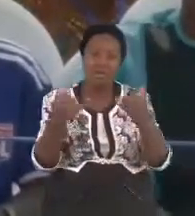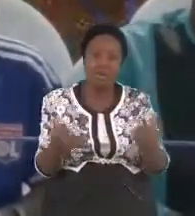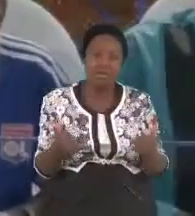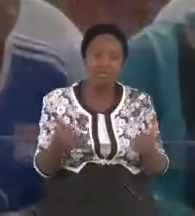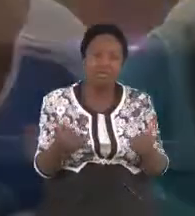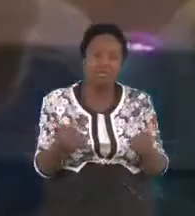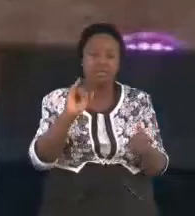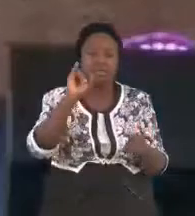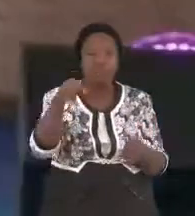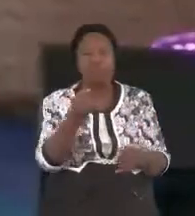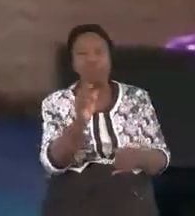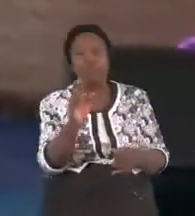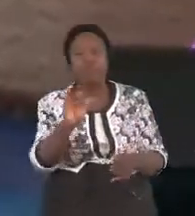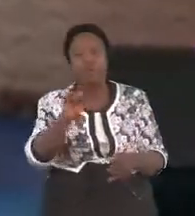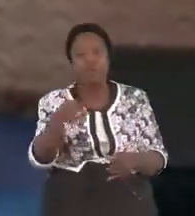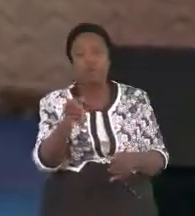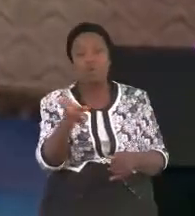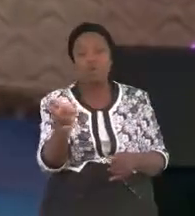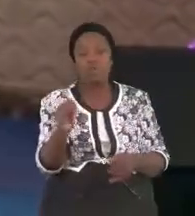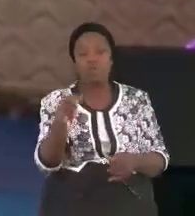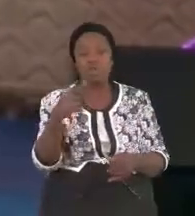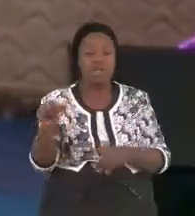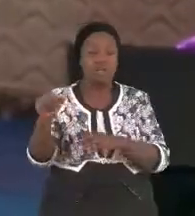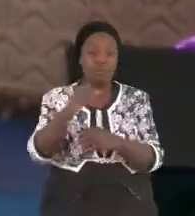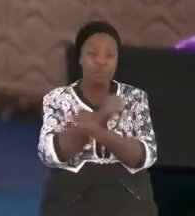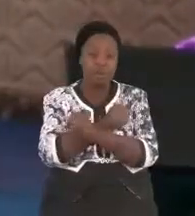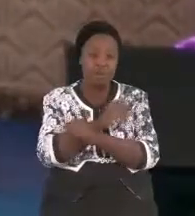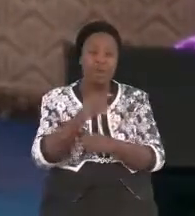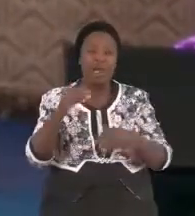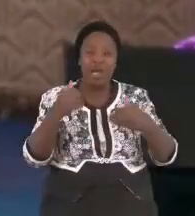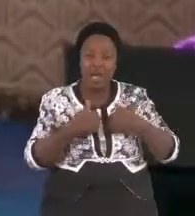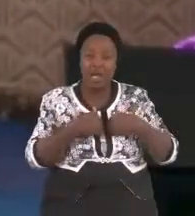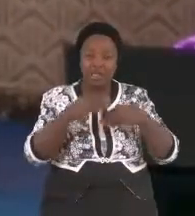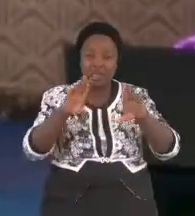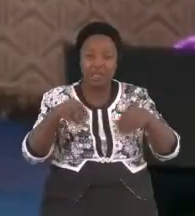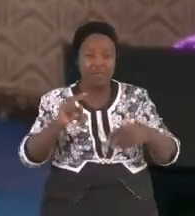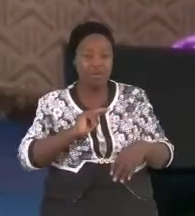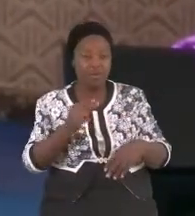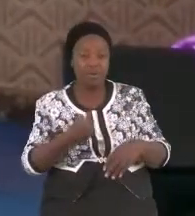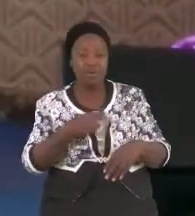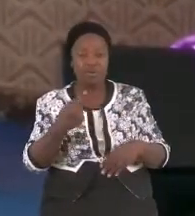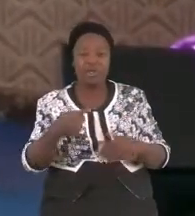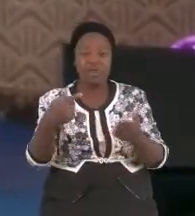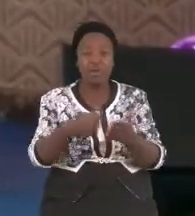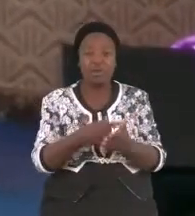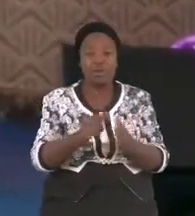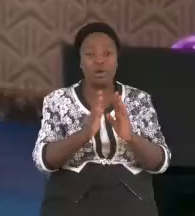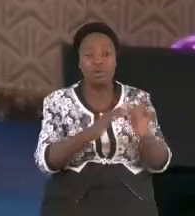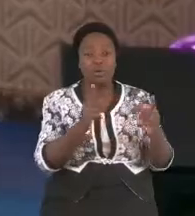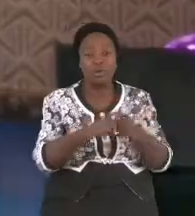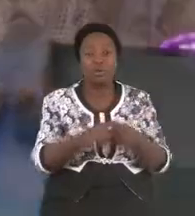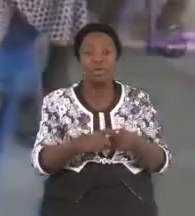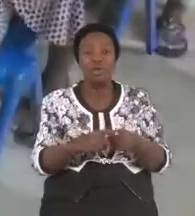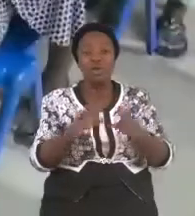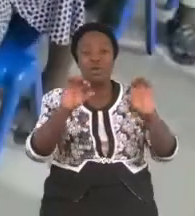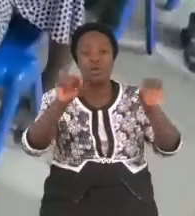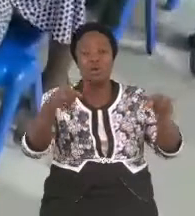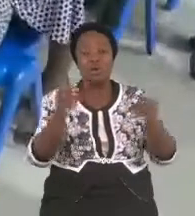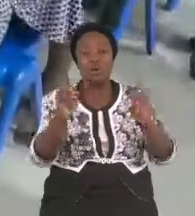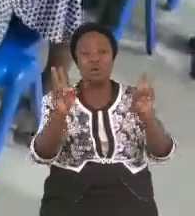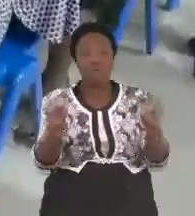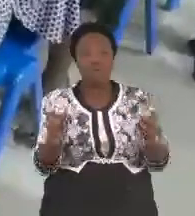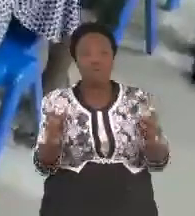the Beloved has given us the gospel according to St. John. And the gospel according to